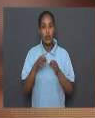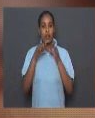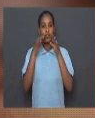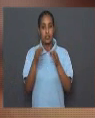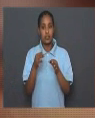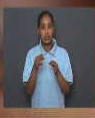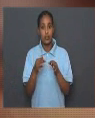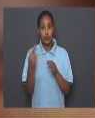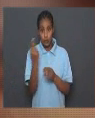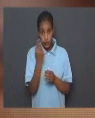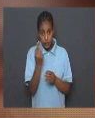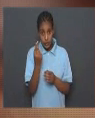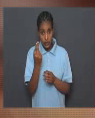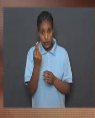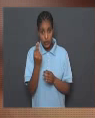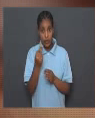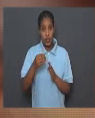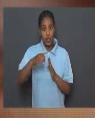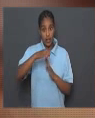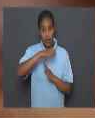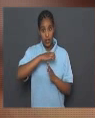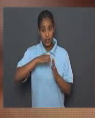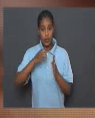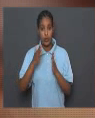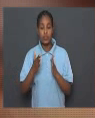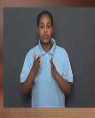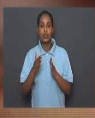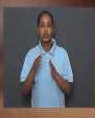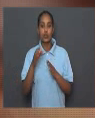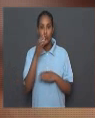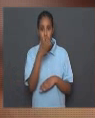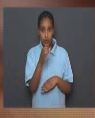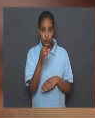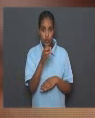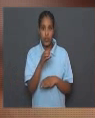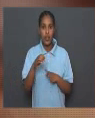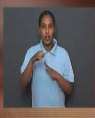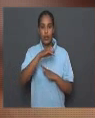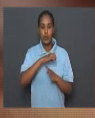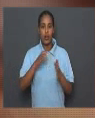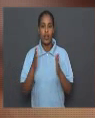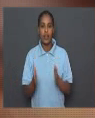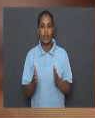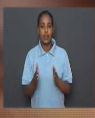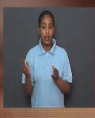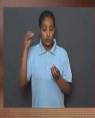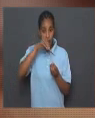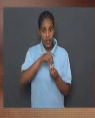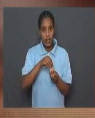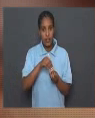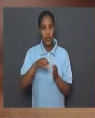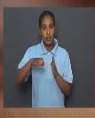conductor uses an electrolytic solution, or an electrolyte, as well